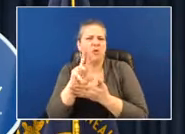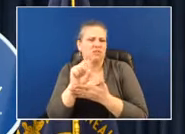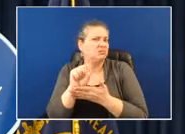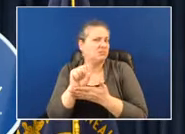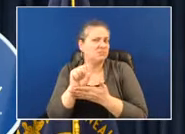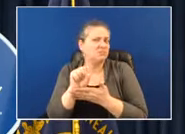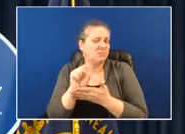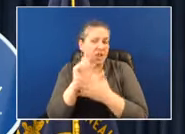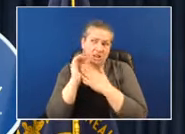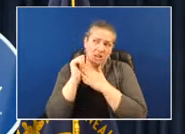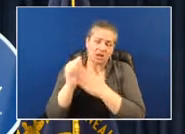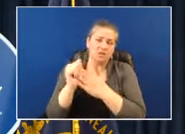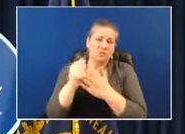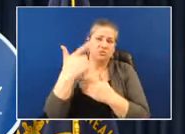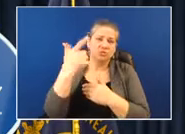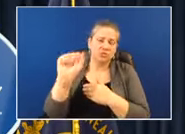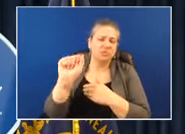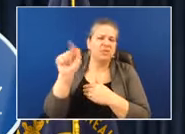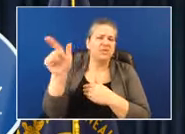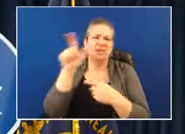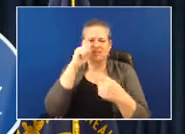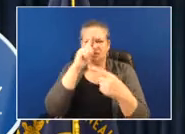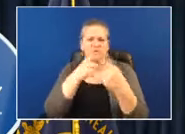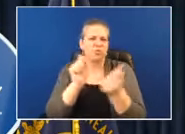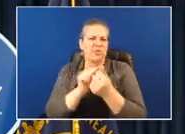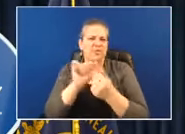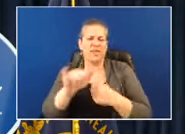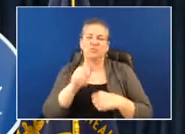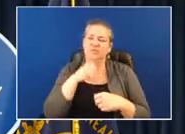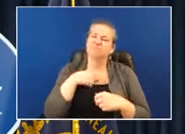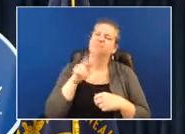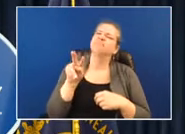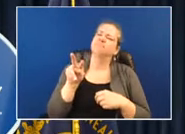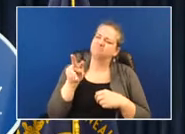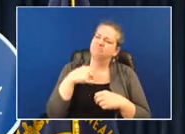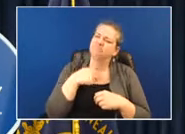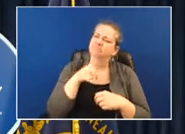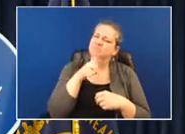the General Assembly disagrees. I think it's really disappointing.